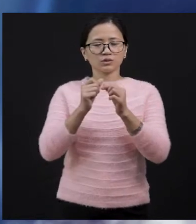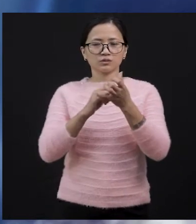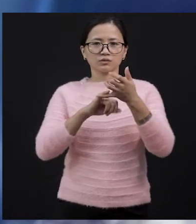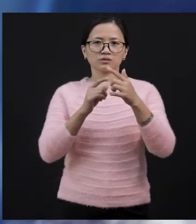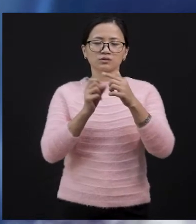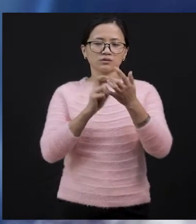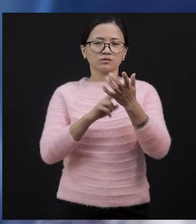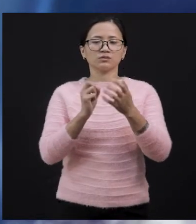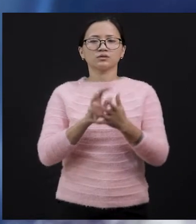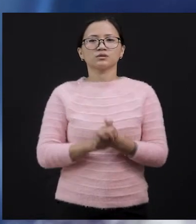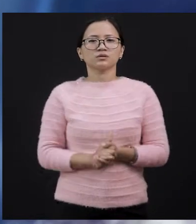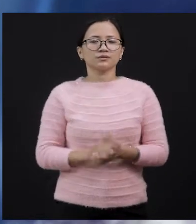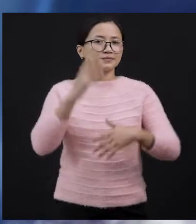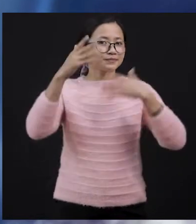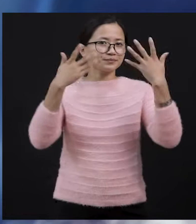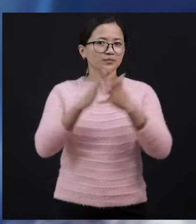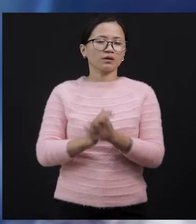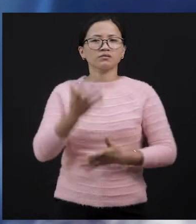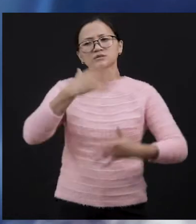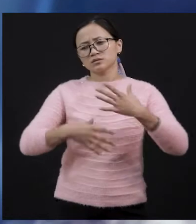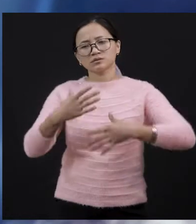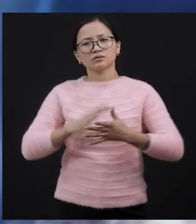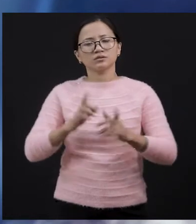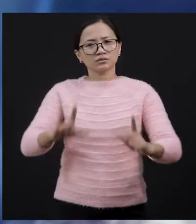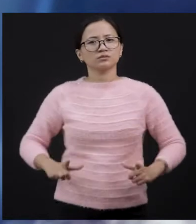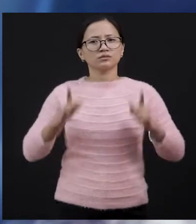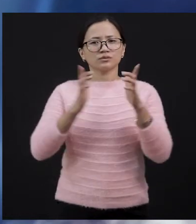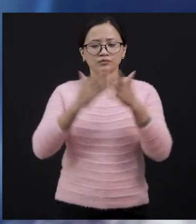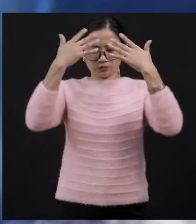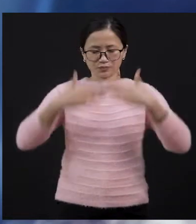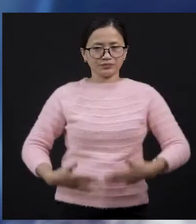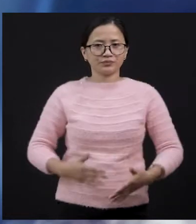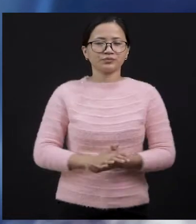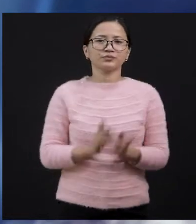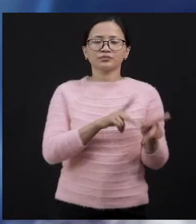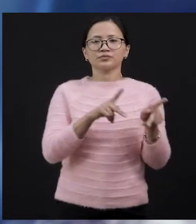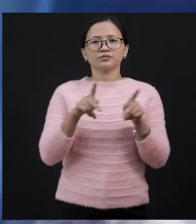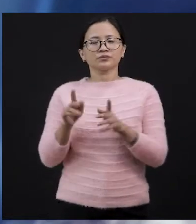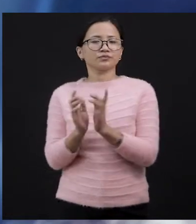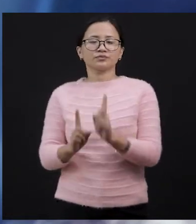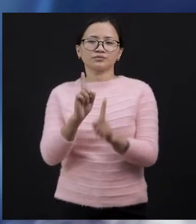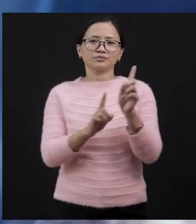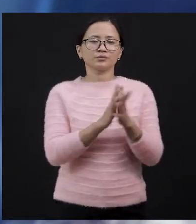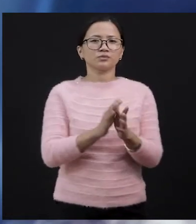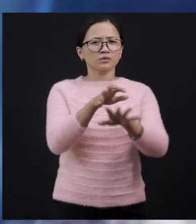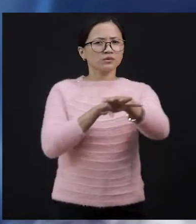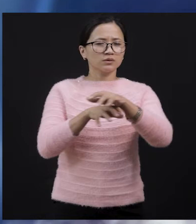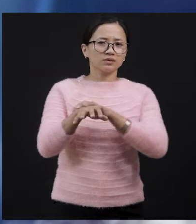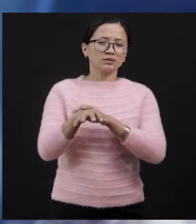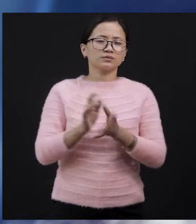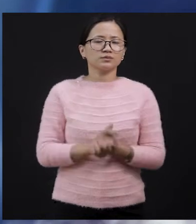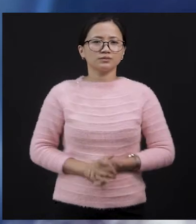how important air is for the survival of human beings, for plants, for